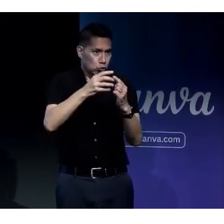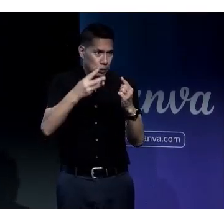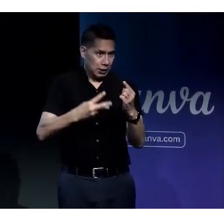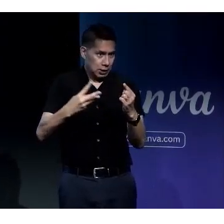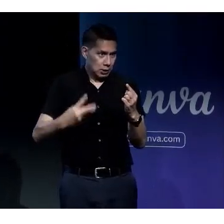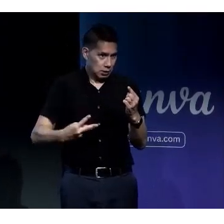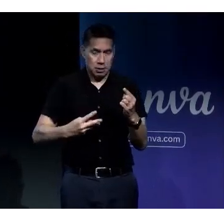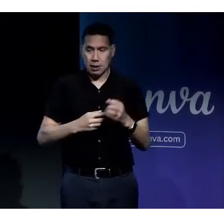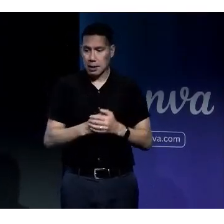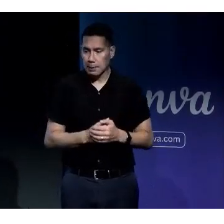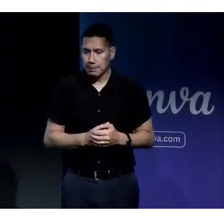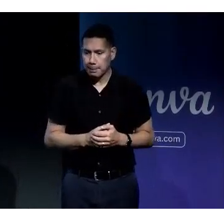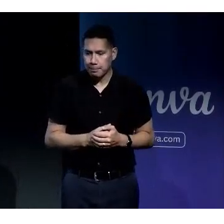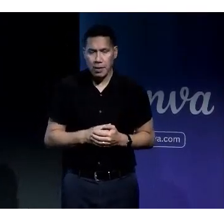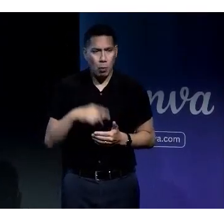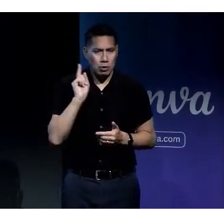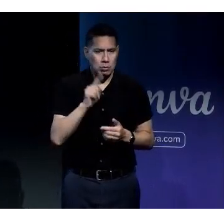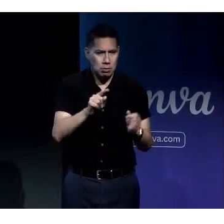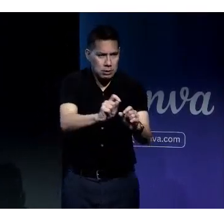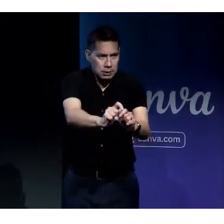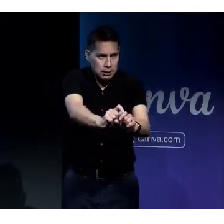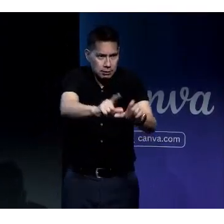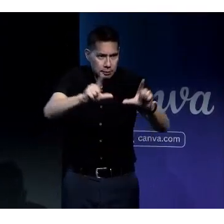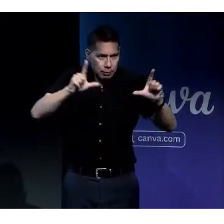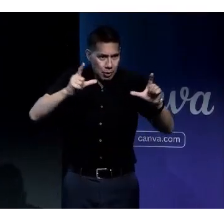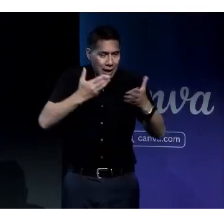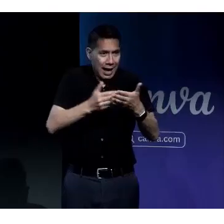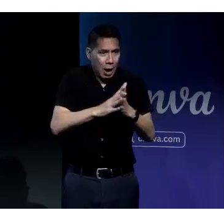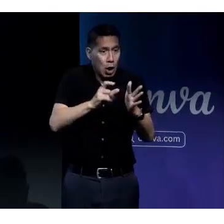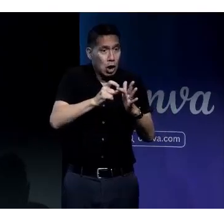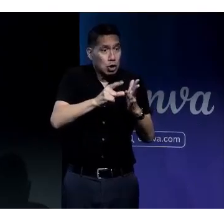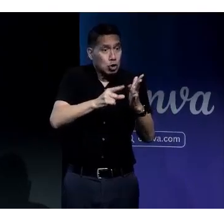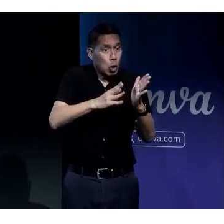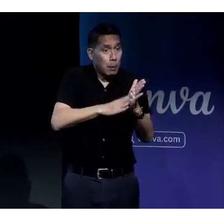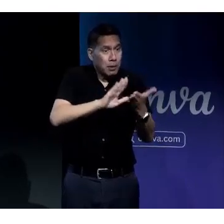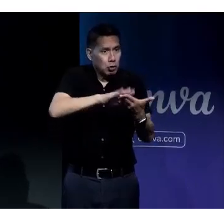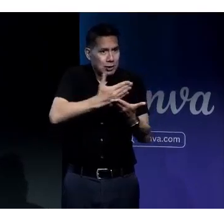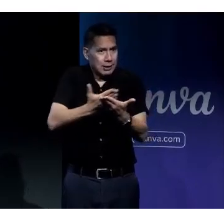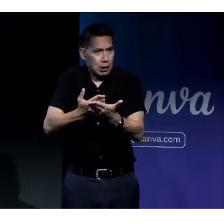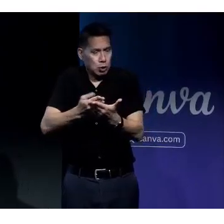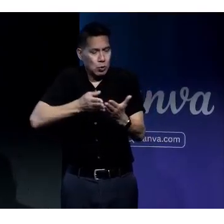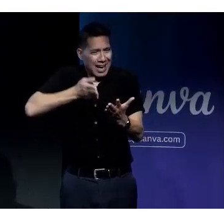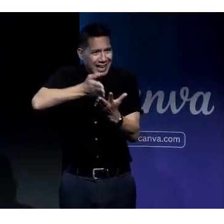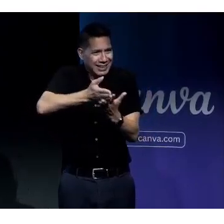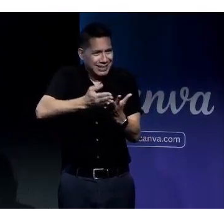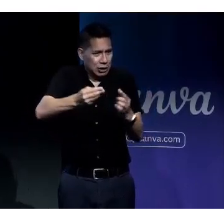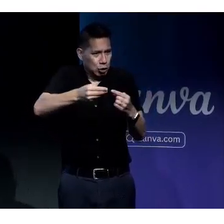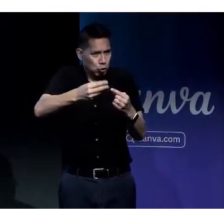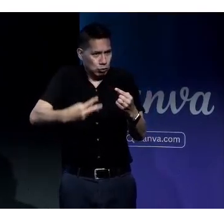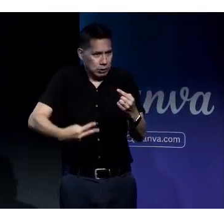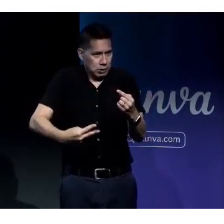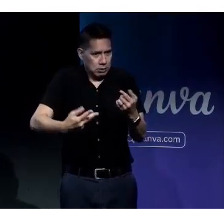So I want to zoom in a little bit on how the DOM gets translated into that accessibility tree.